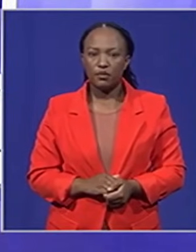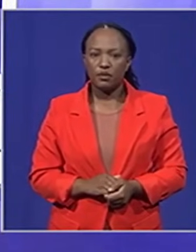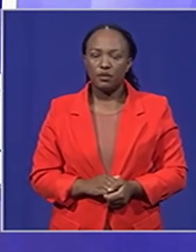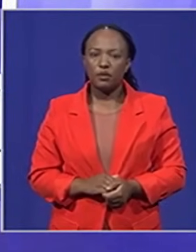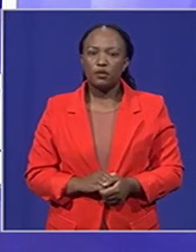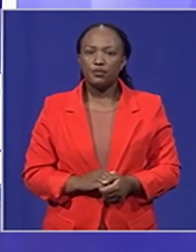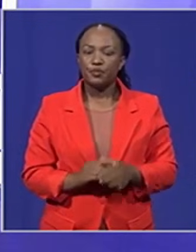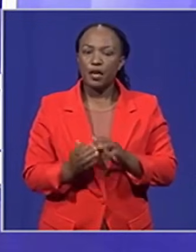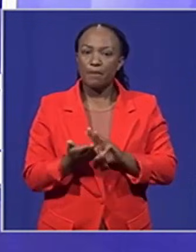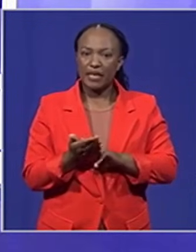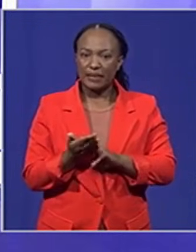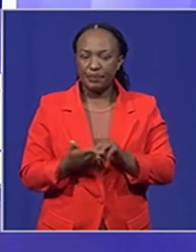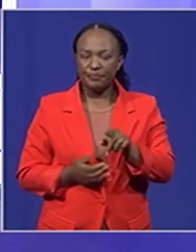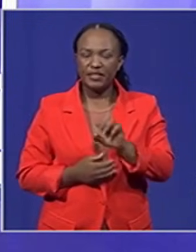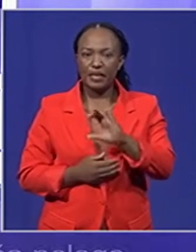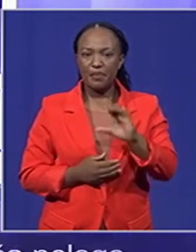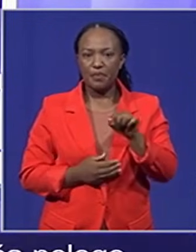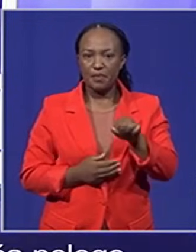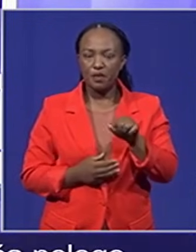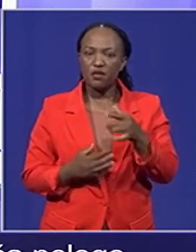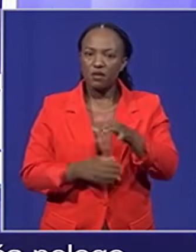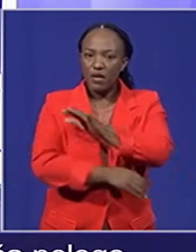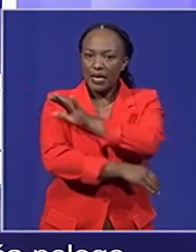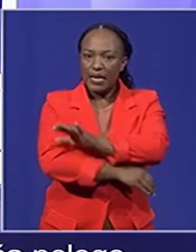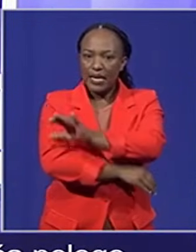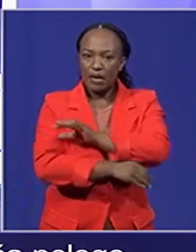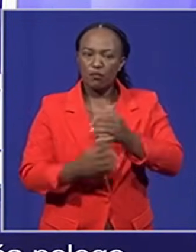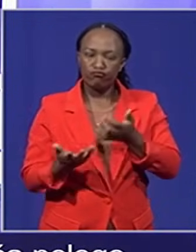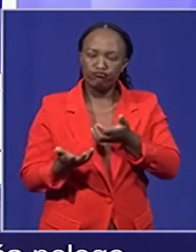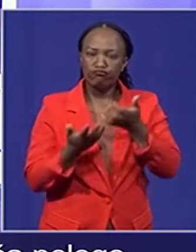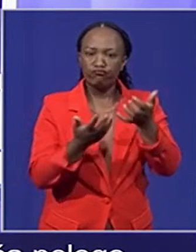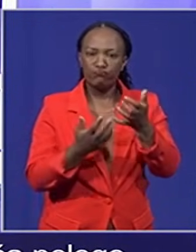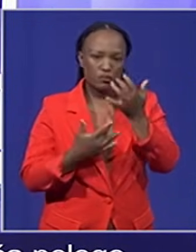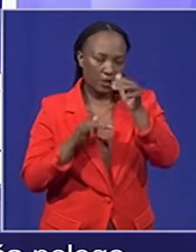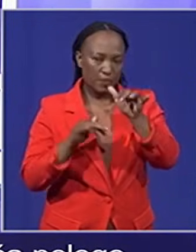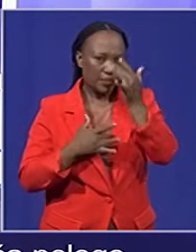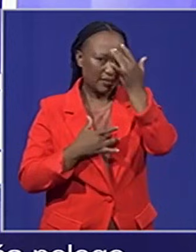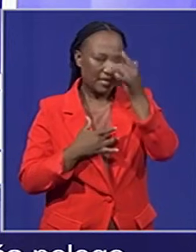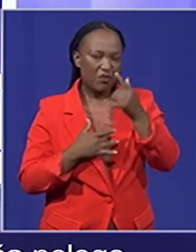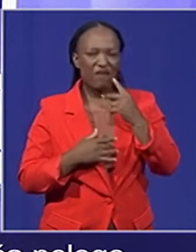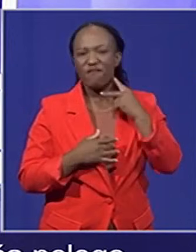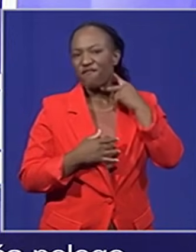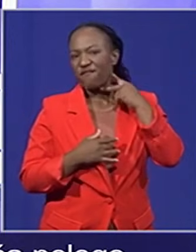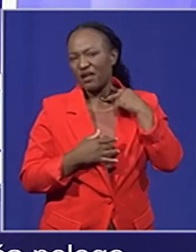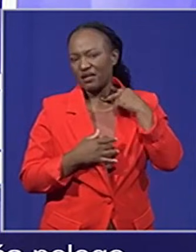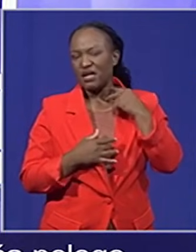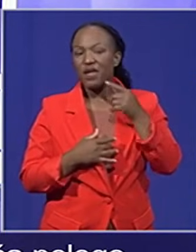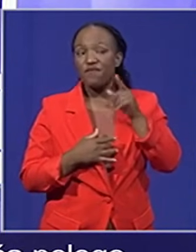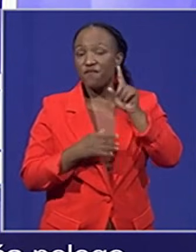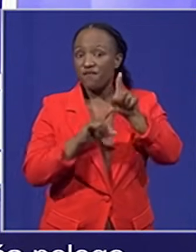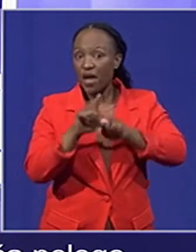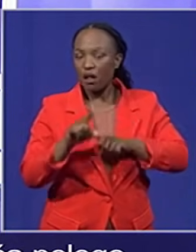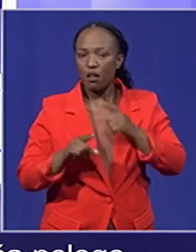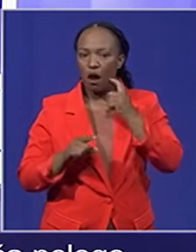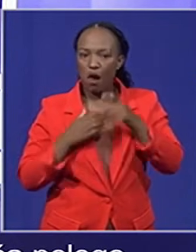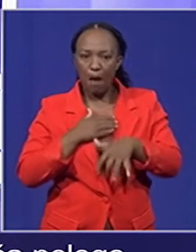Mthata ka provinceng ya Eastern Cape e abetšwe kliniki yeo e thušago balwetši bao ba palelwago ke go ba le bana. Kliniki yeo e